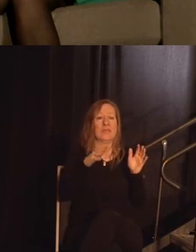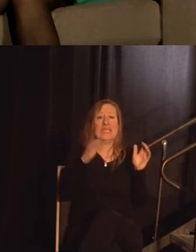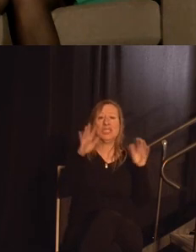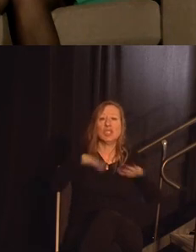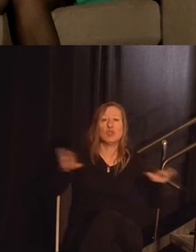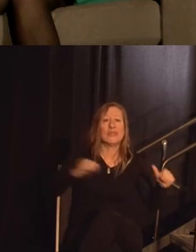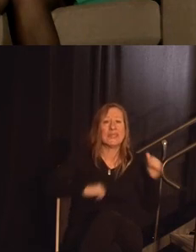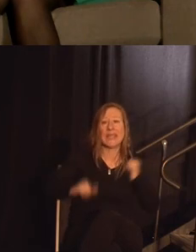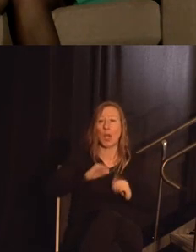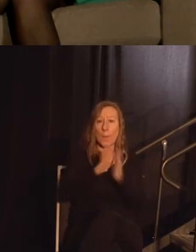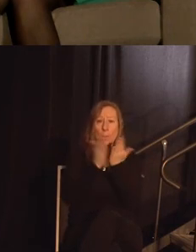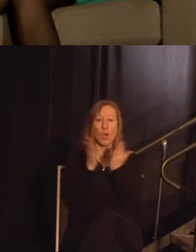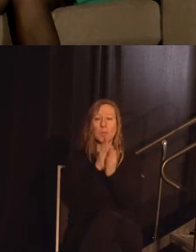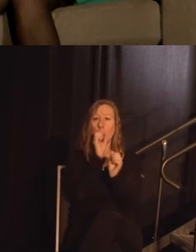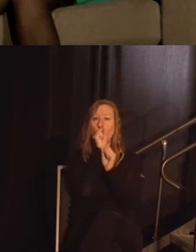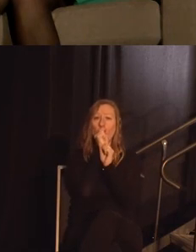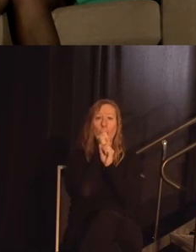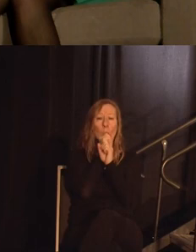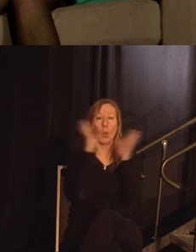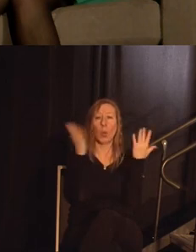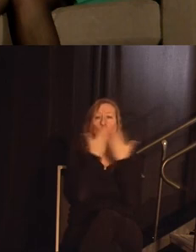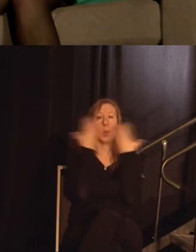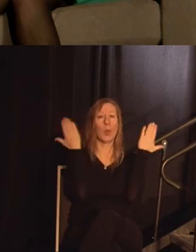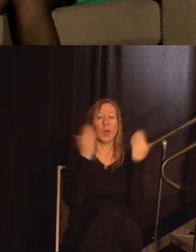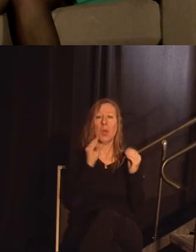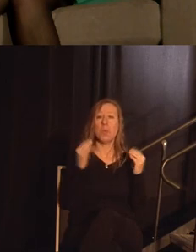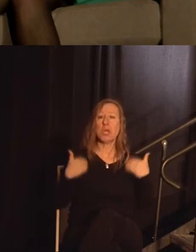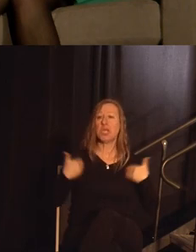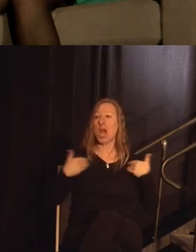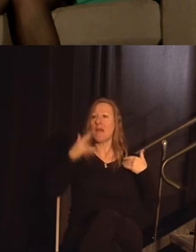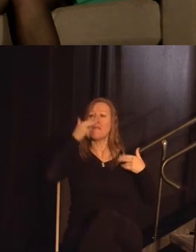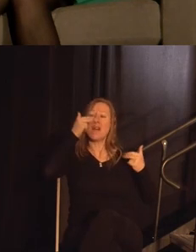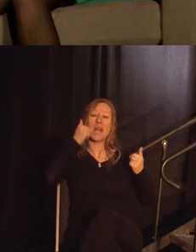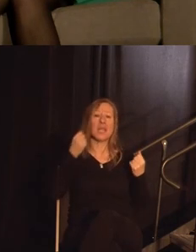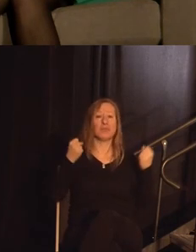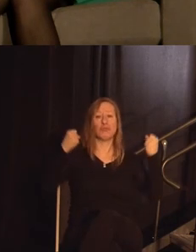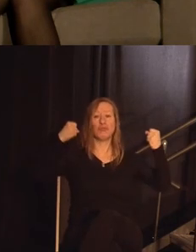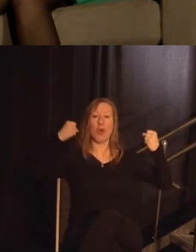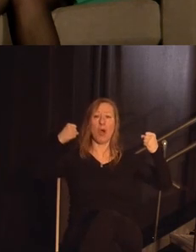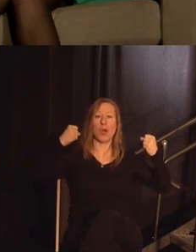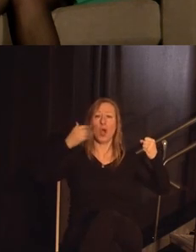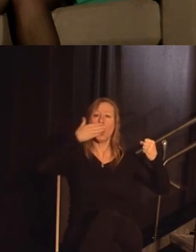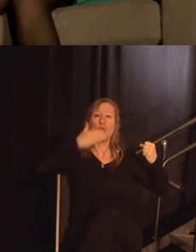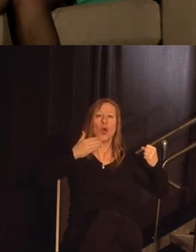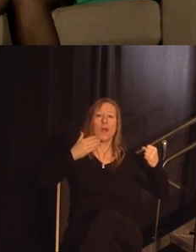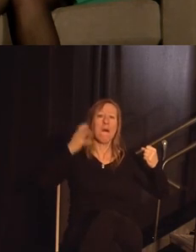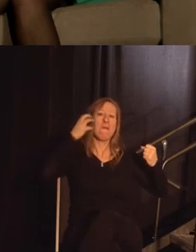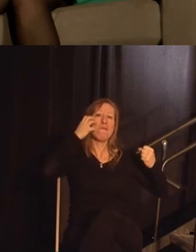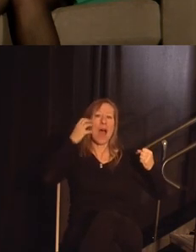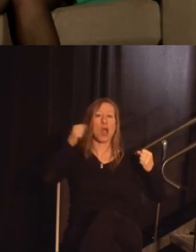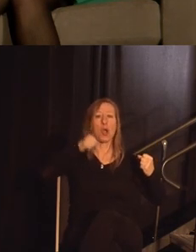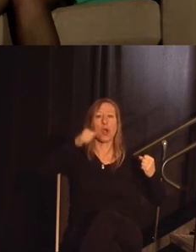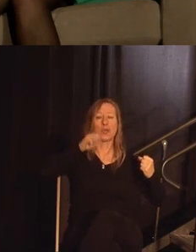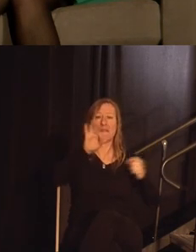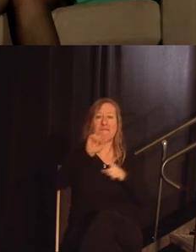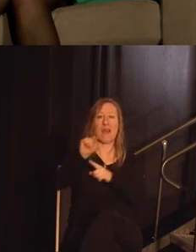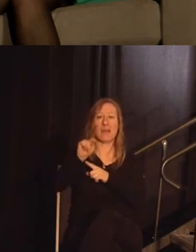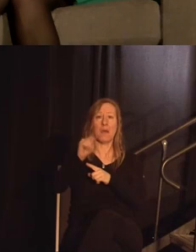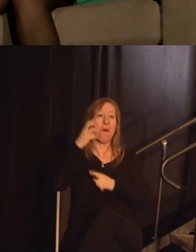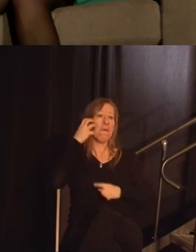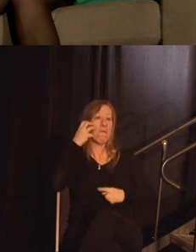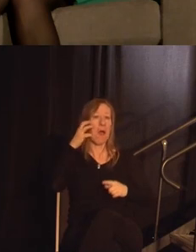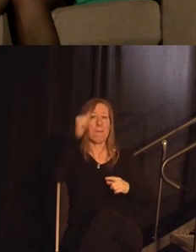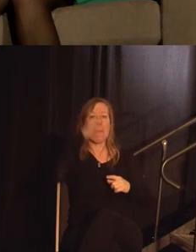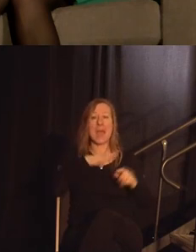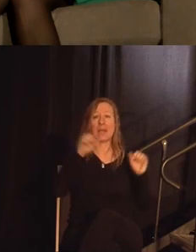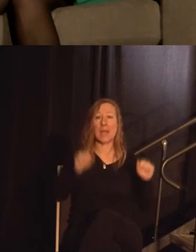all in my field of vision. There simply were no young, funny, capable, strong, good, fat girls. A fat man can be Tony Soprano.